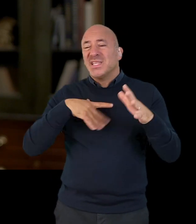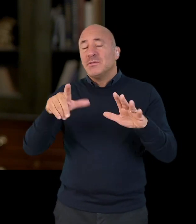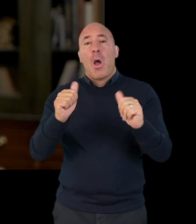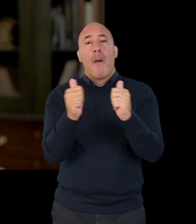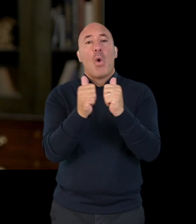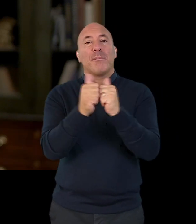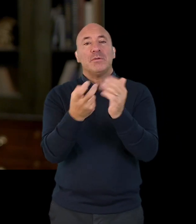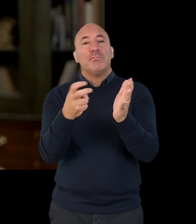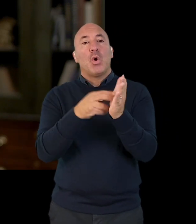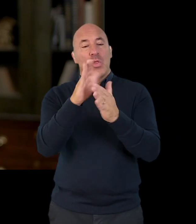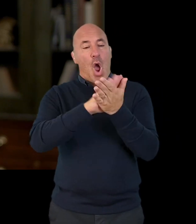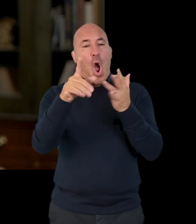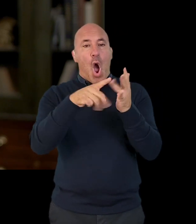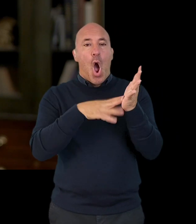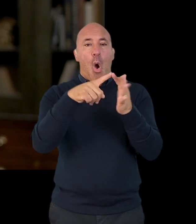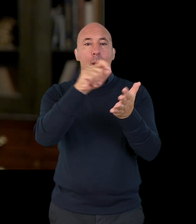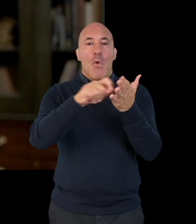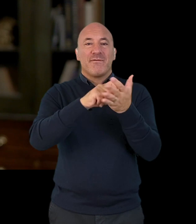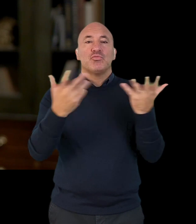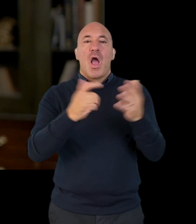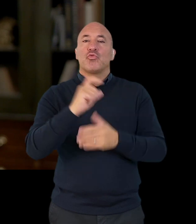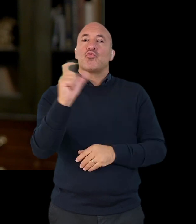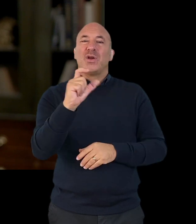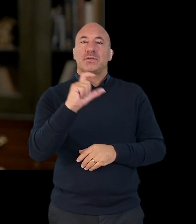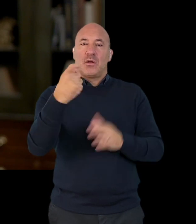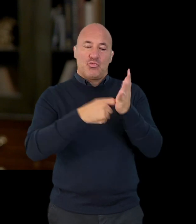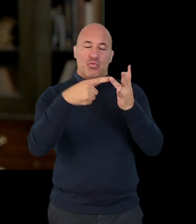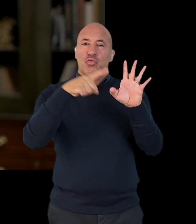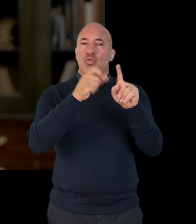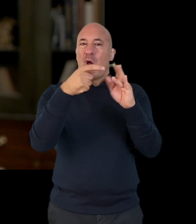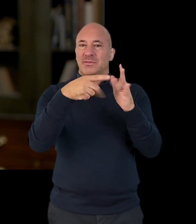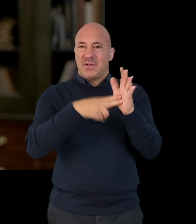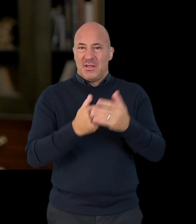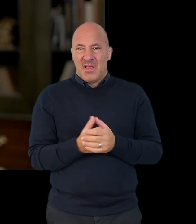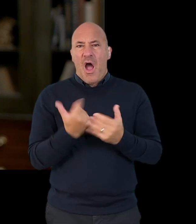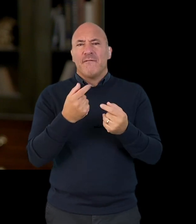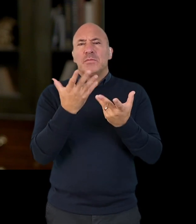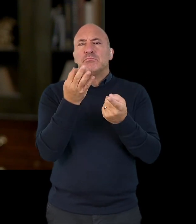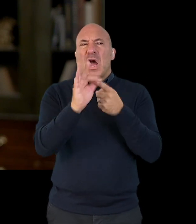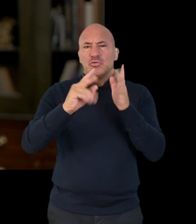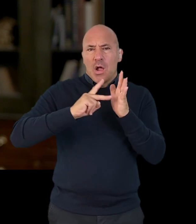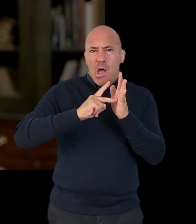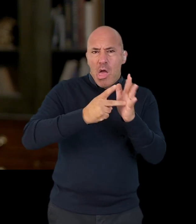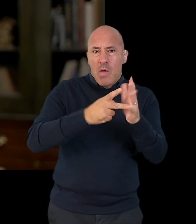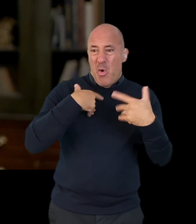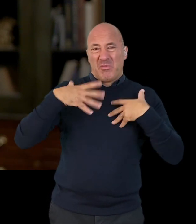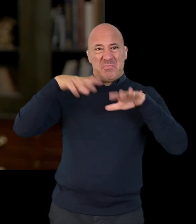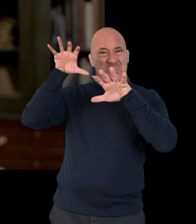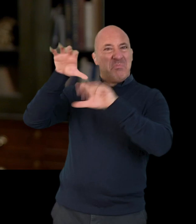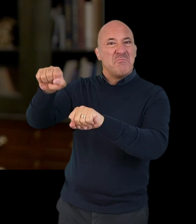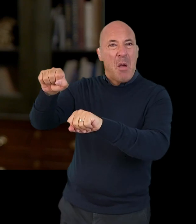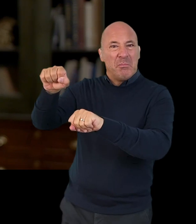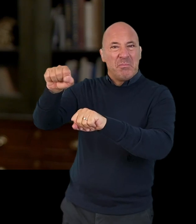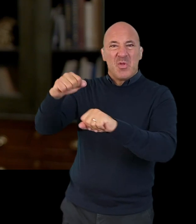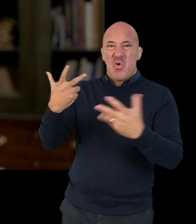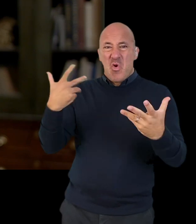most cases you're going to have to make an appointment to go to the Home Office in Croydon. There are special arrangements if people have been detained